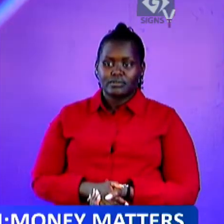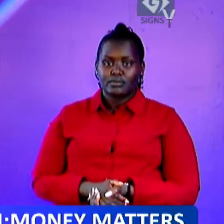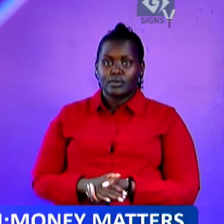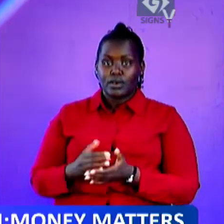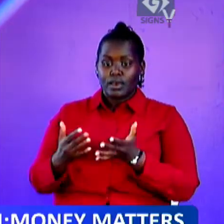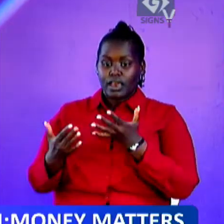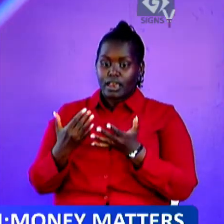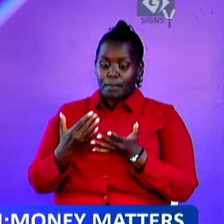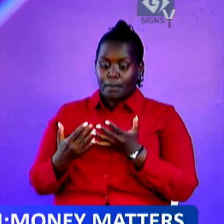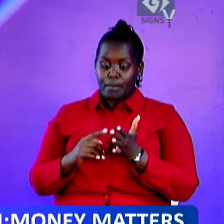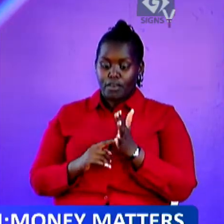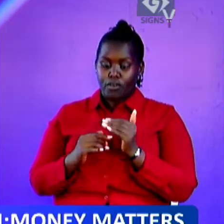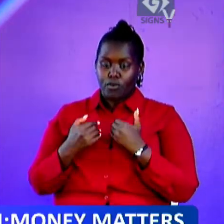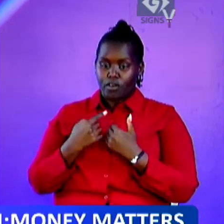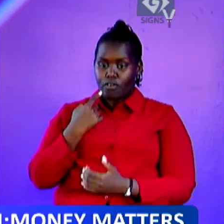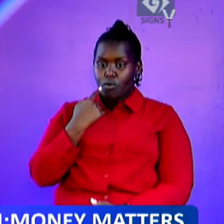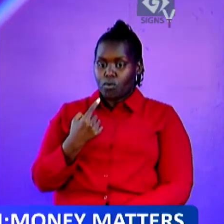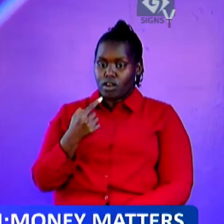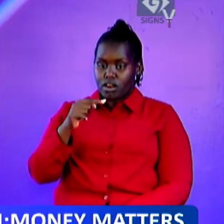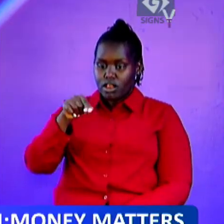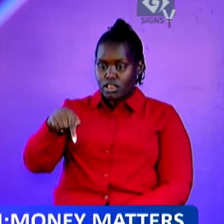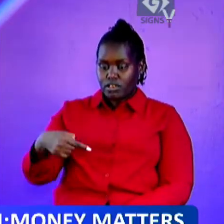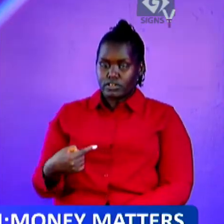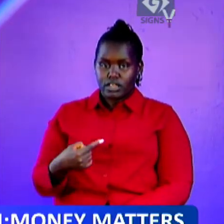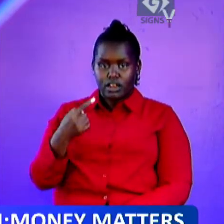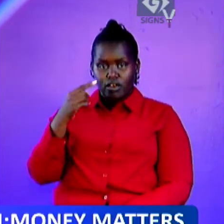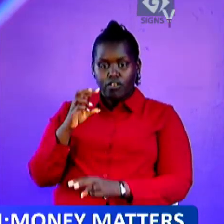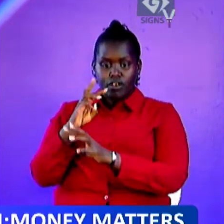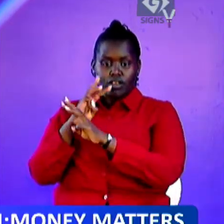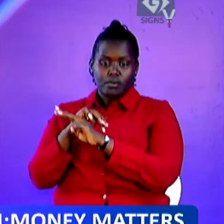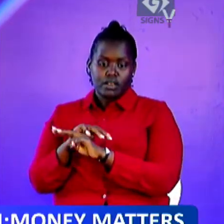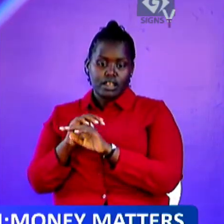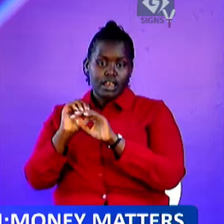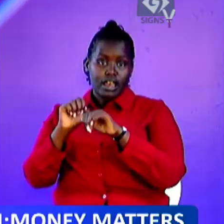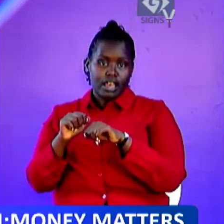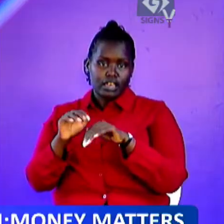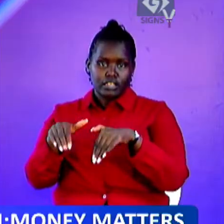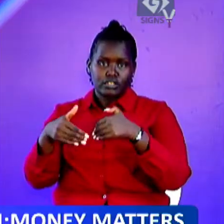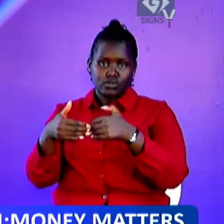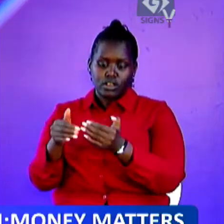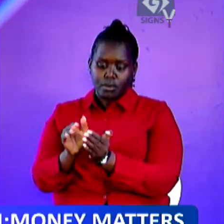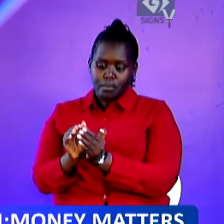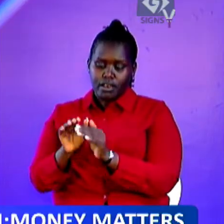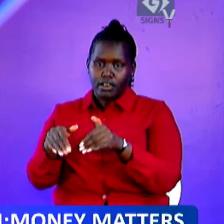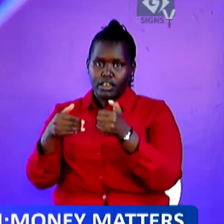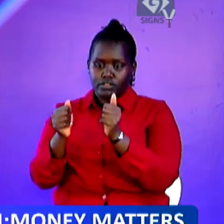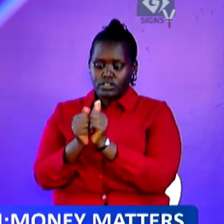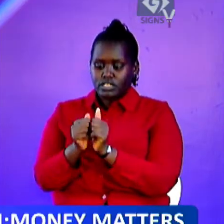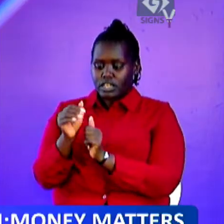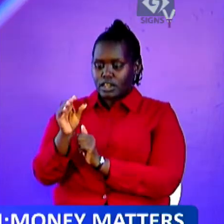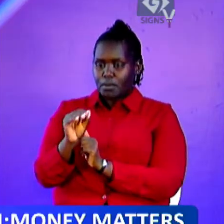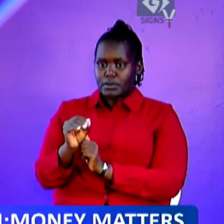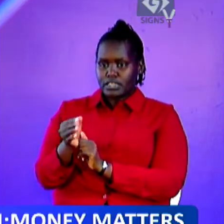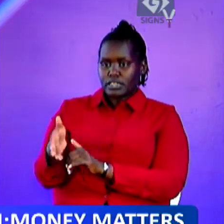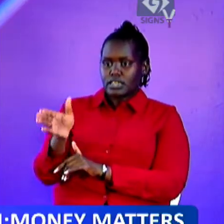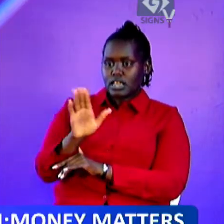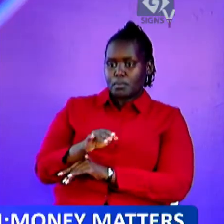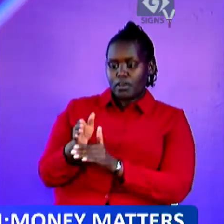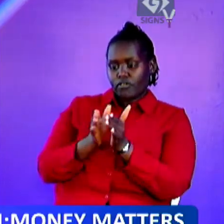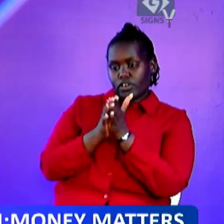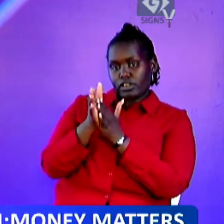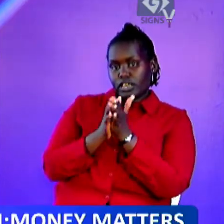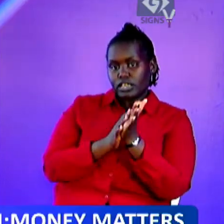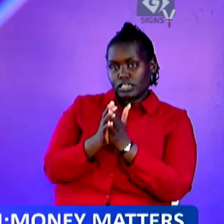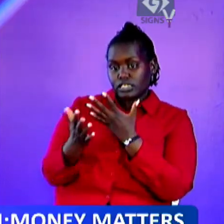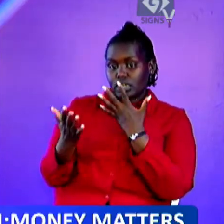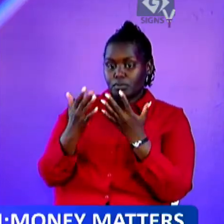have 100K. Yeah. And just for mathematics' sake, the bank agrees to give you 10% as your return or your interest. And let's say